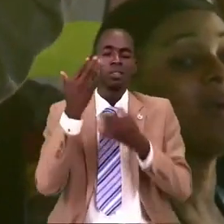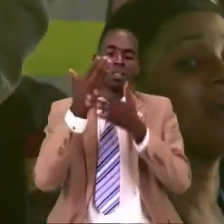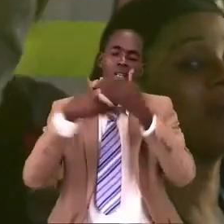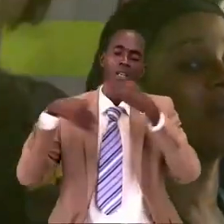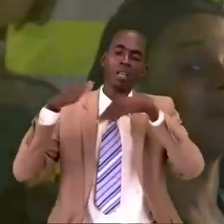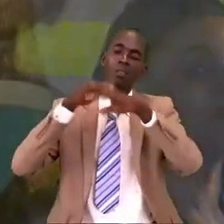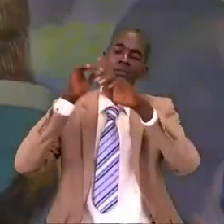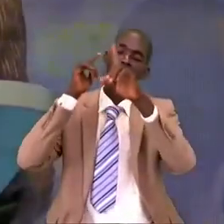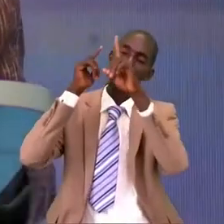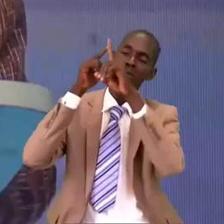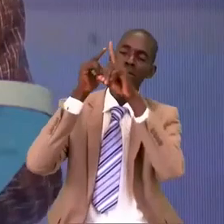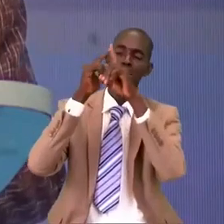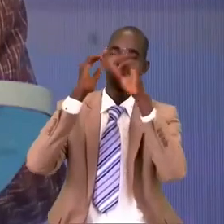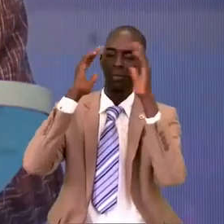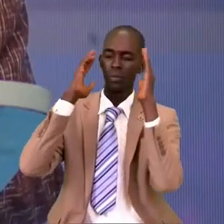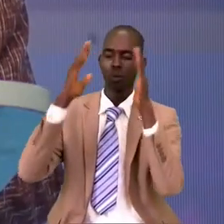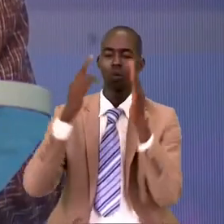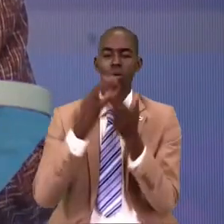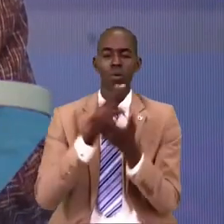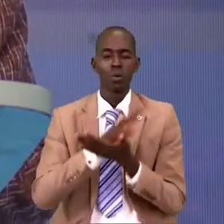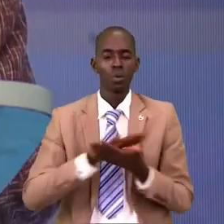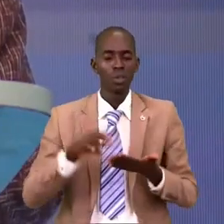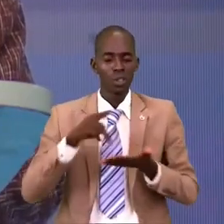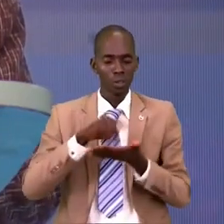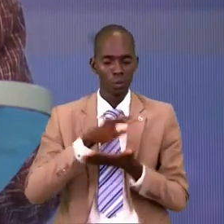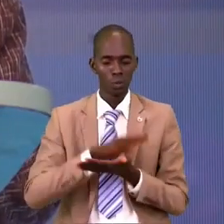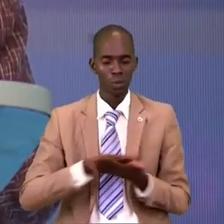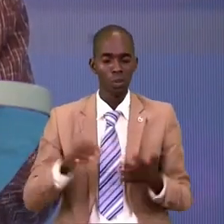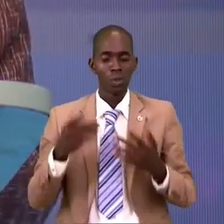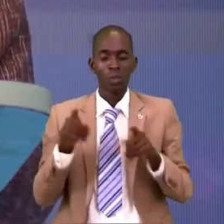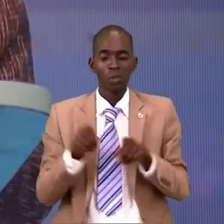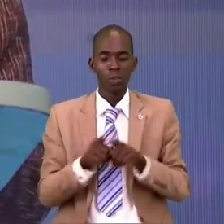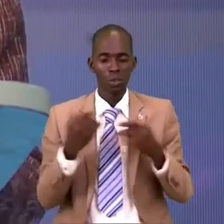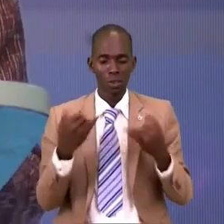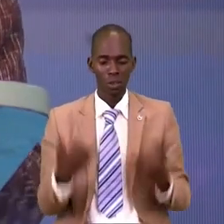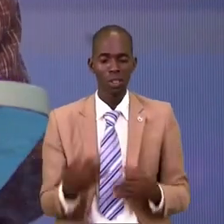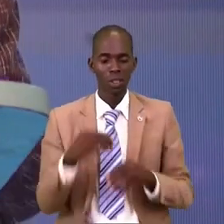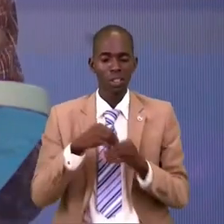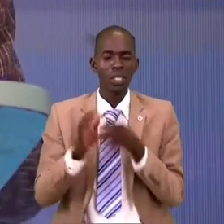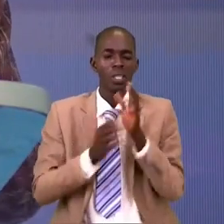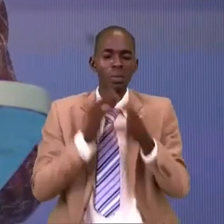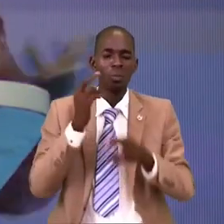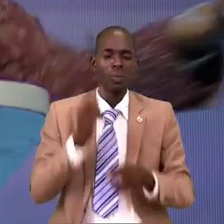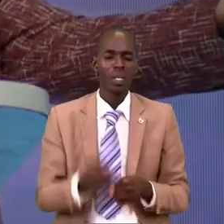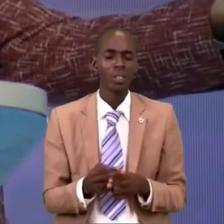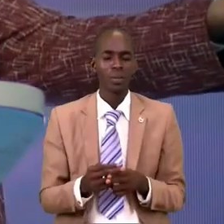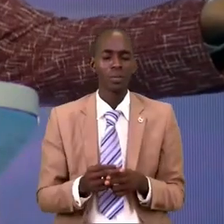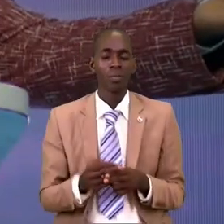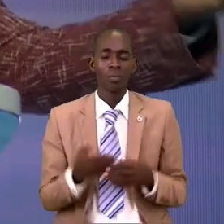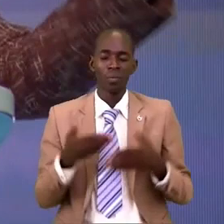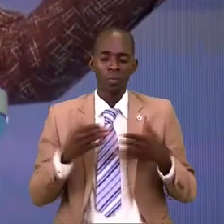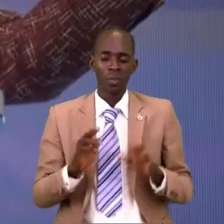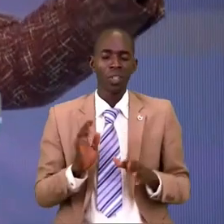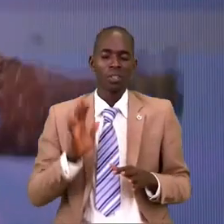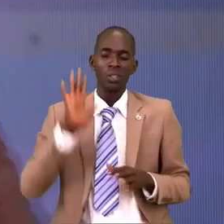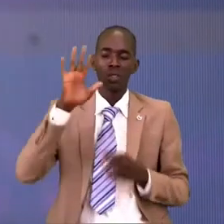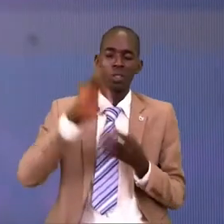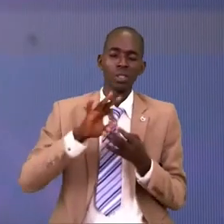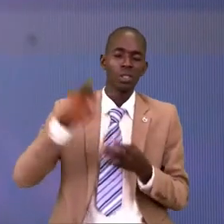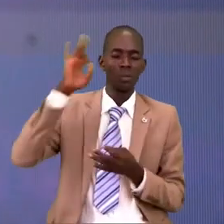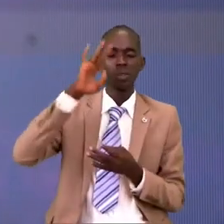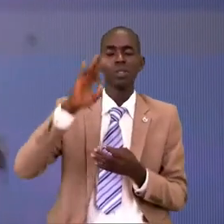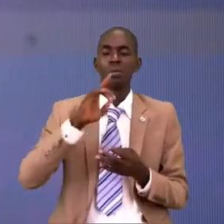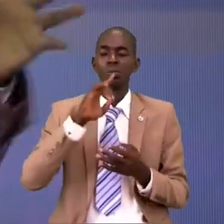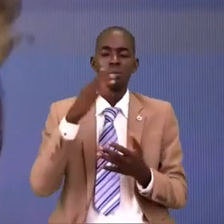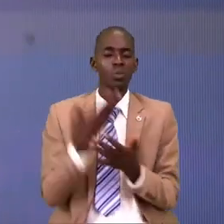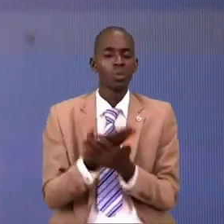your spirit bear witness with every heart, every soul, that they are now children of God and they have the grace of God